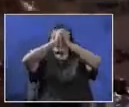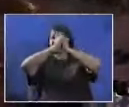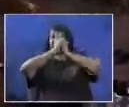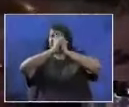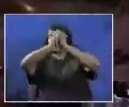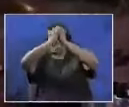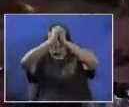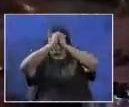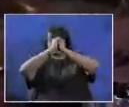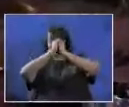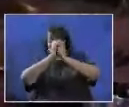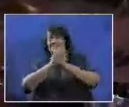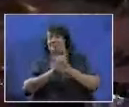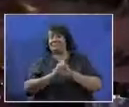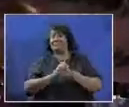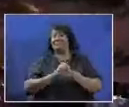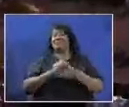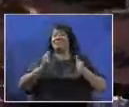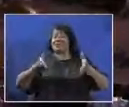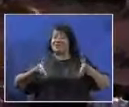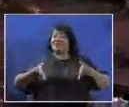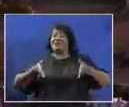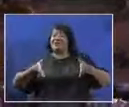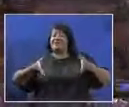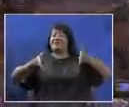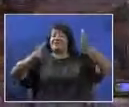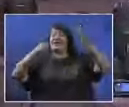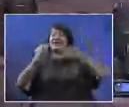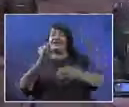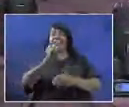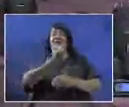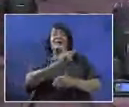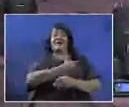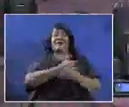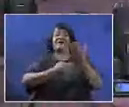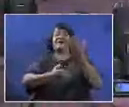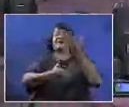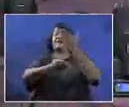Hey, everybody, lift your hands. So just lift them all.